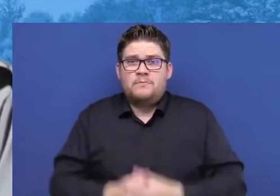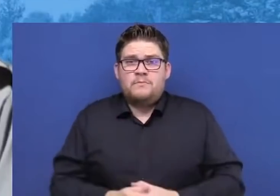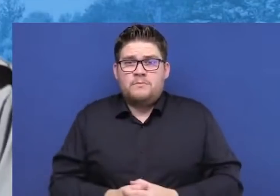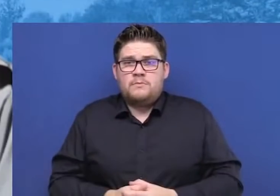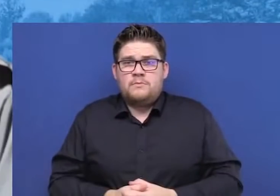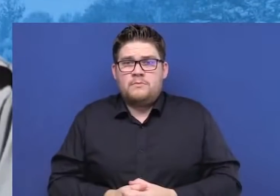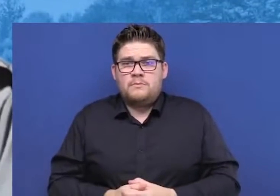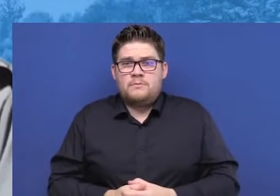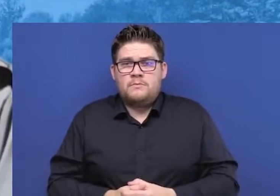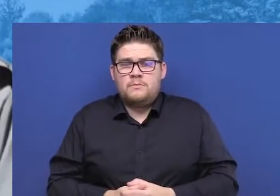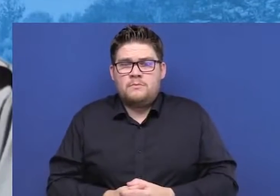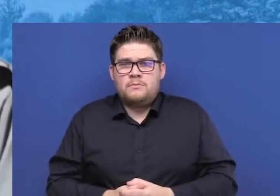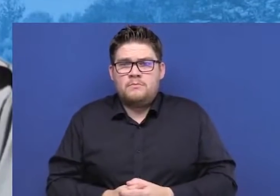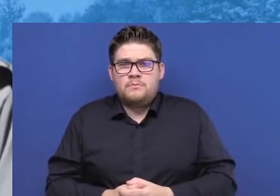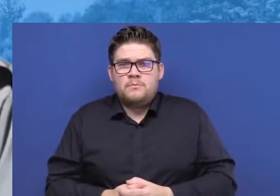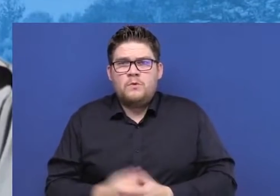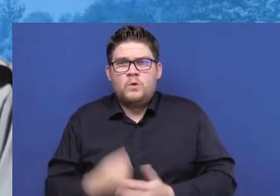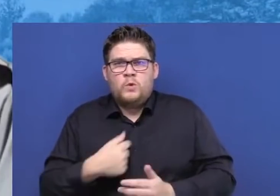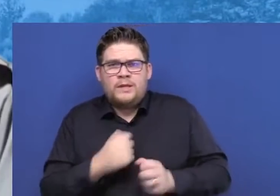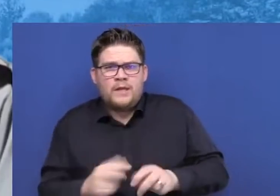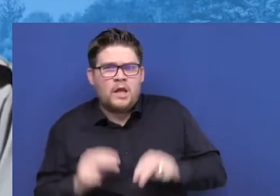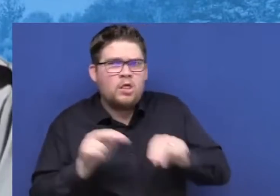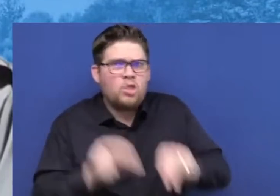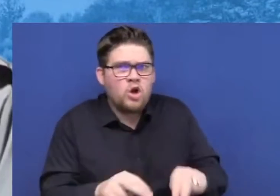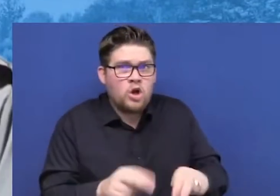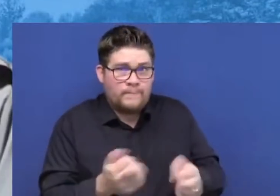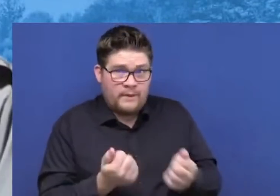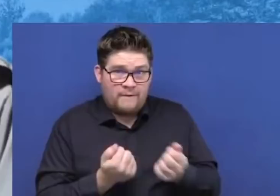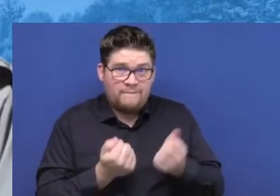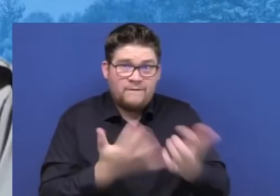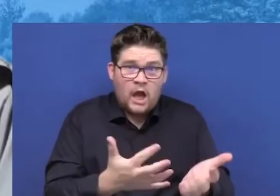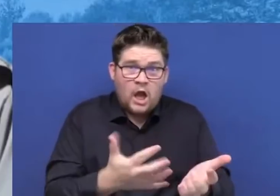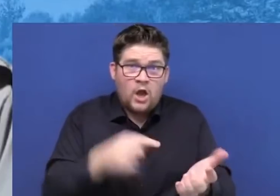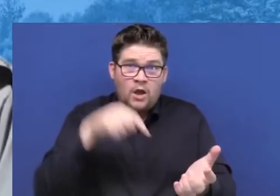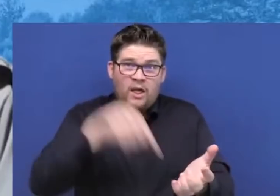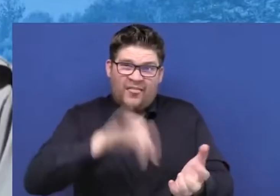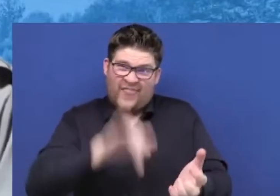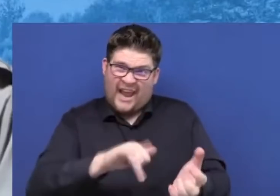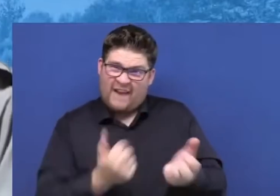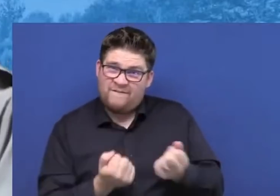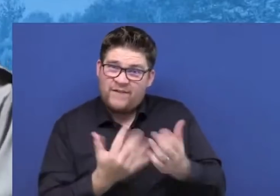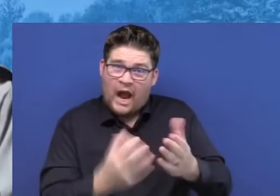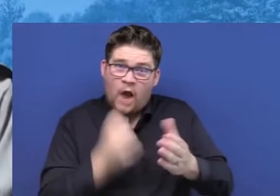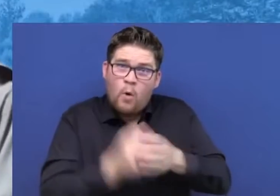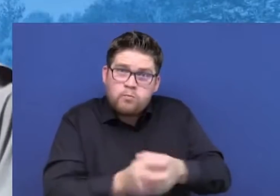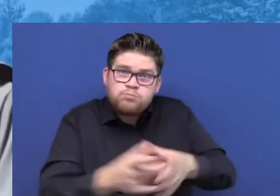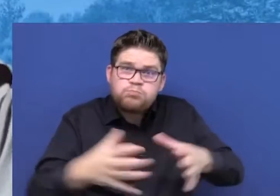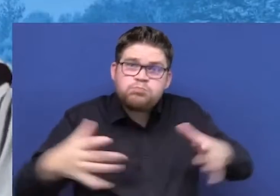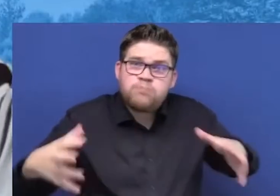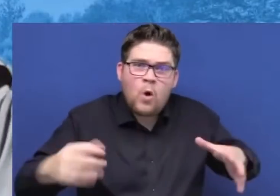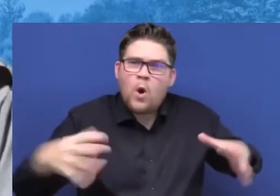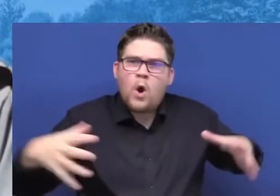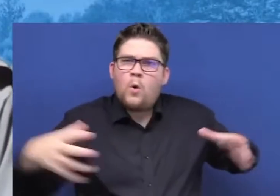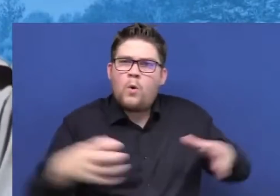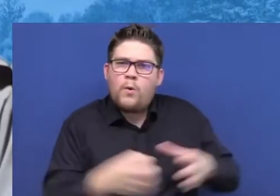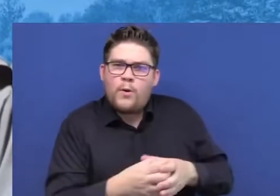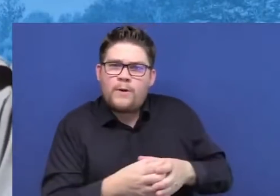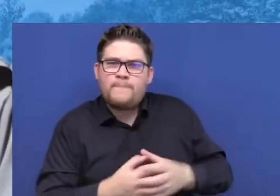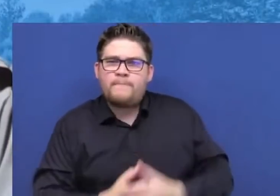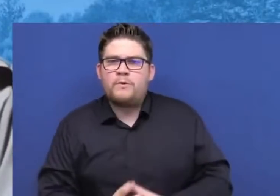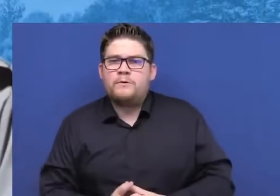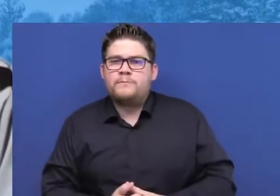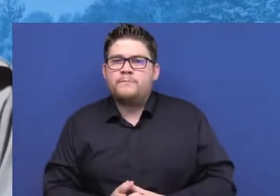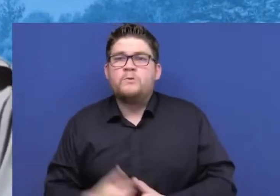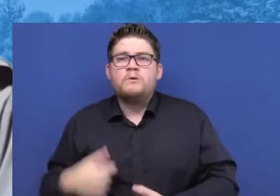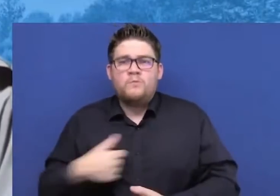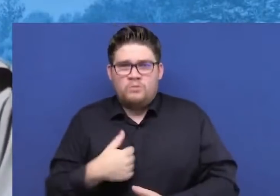around the detection piece as well. So we do everything from, obviously, we get reports in through our 1-800 center,